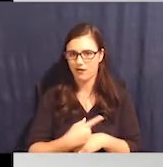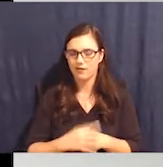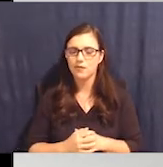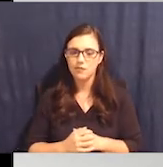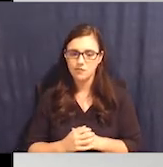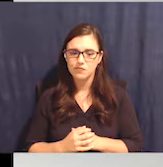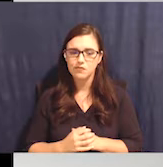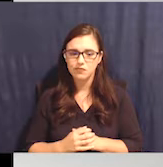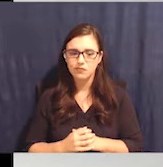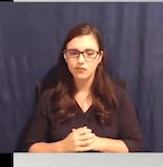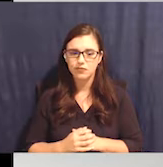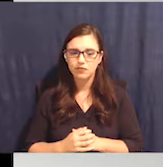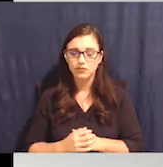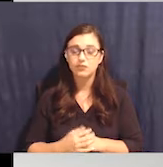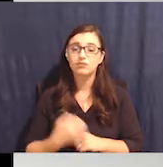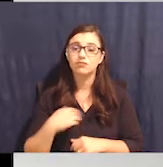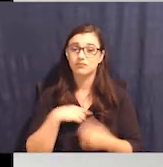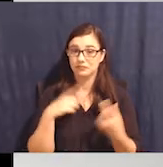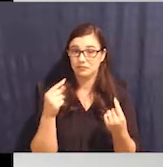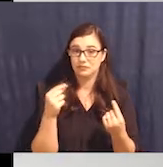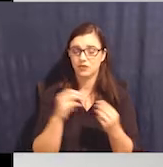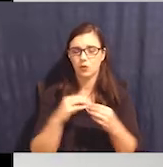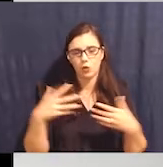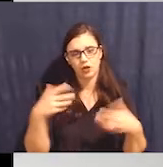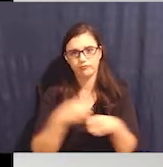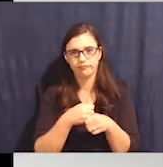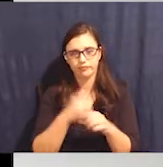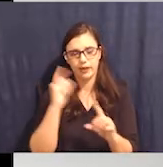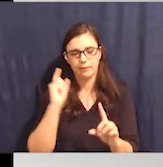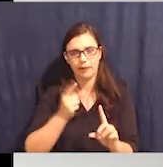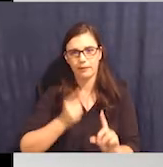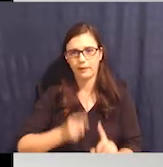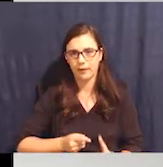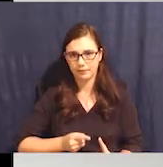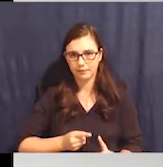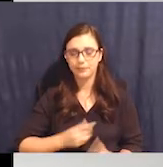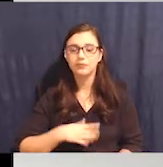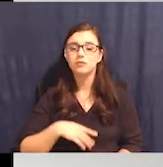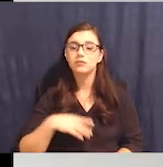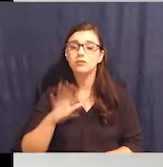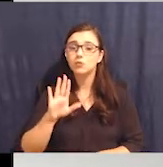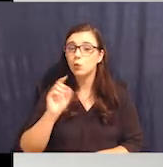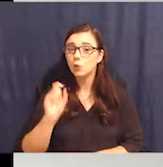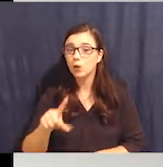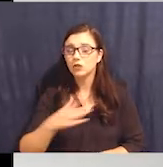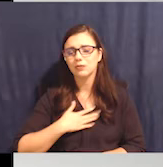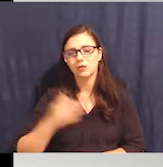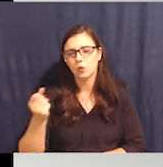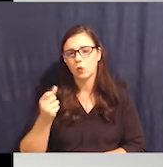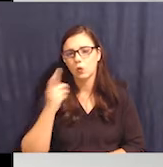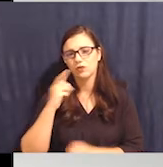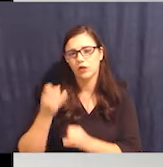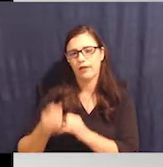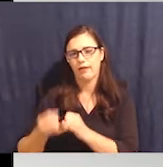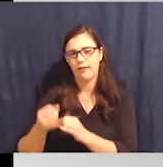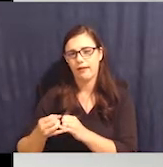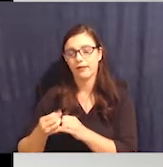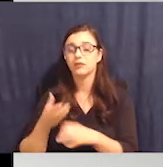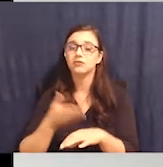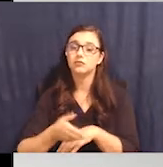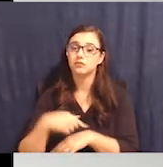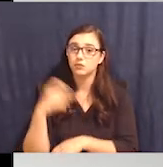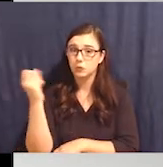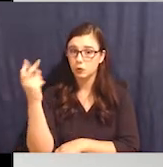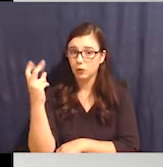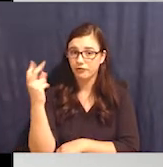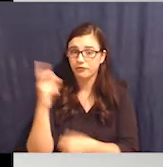today. So we made it more concise. So please hold your questions to the end. We will be